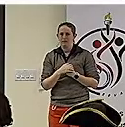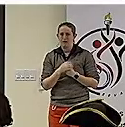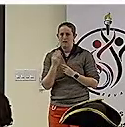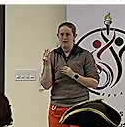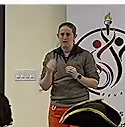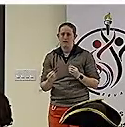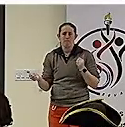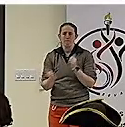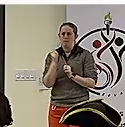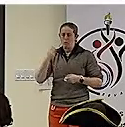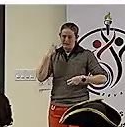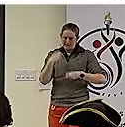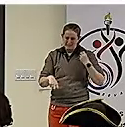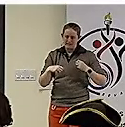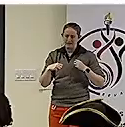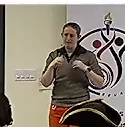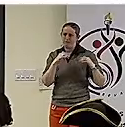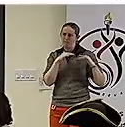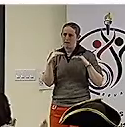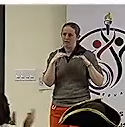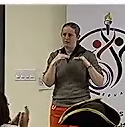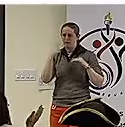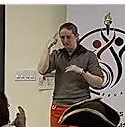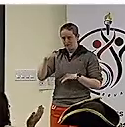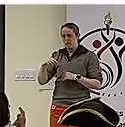to the strongest warriors. Thank you.